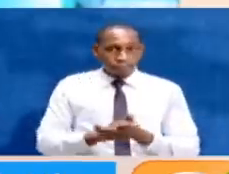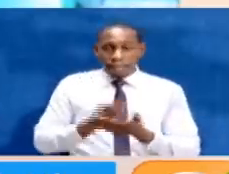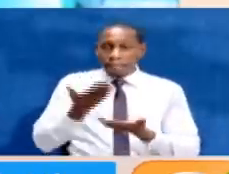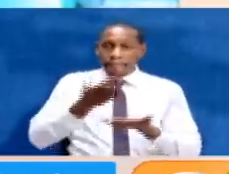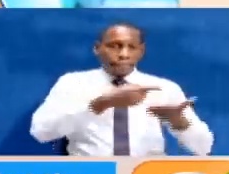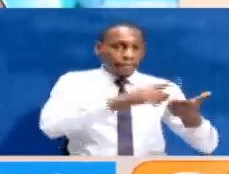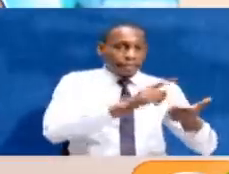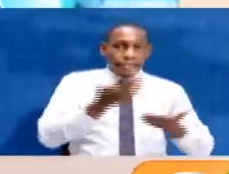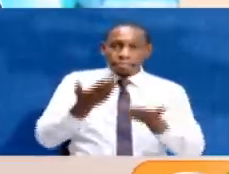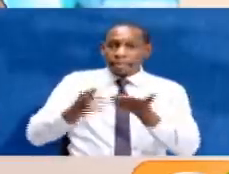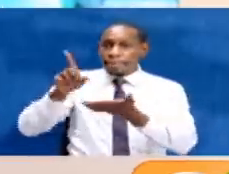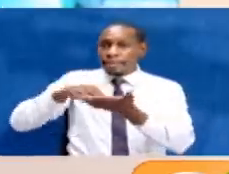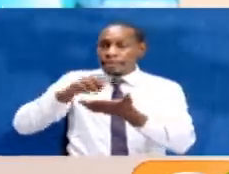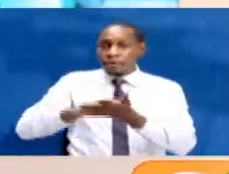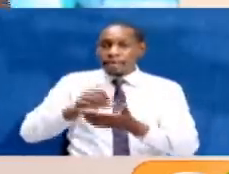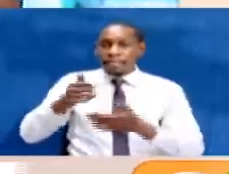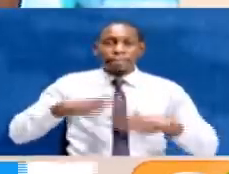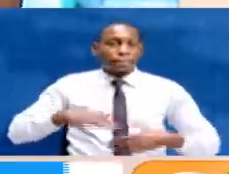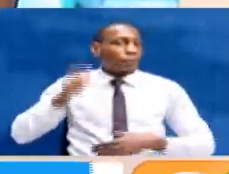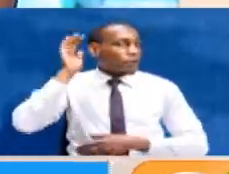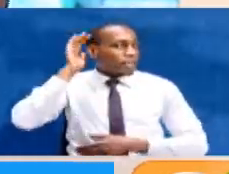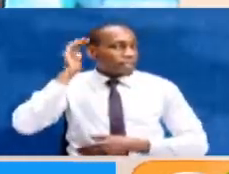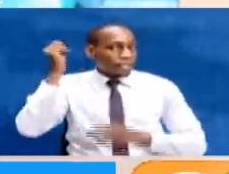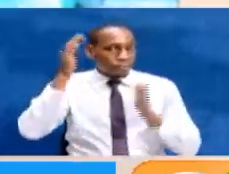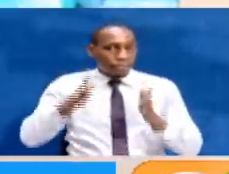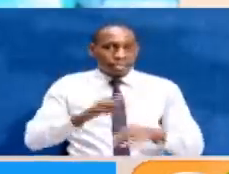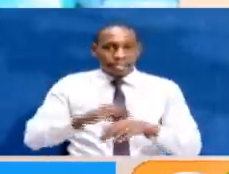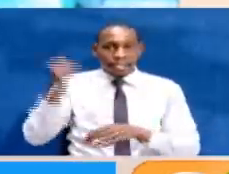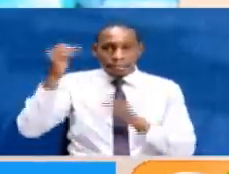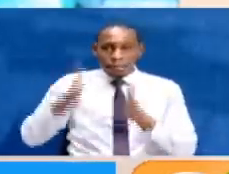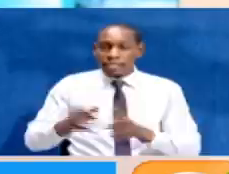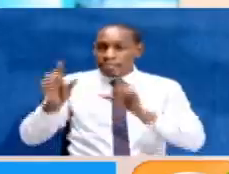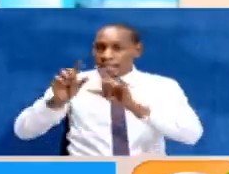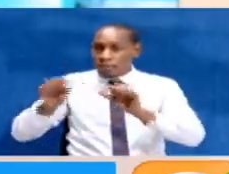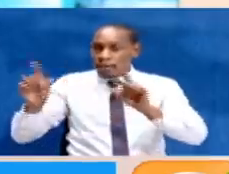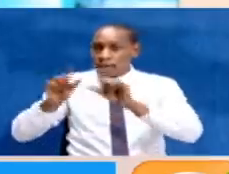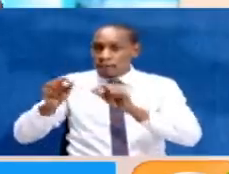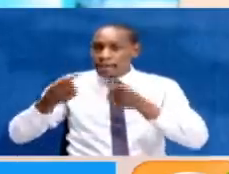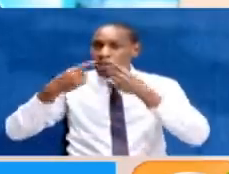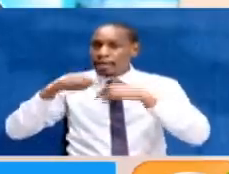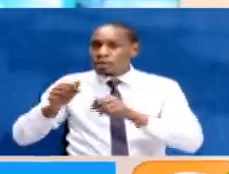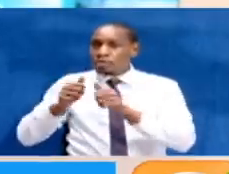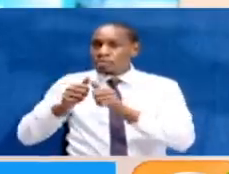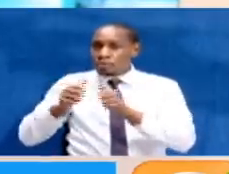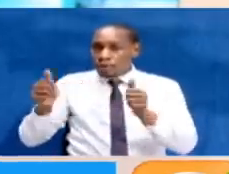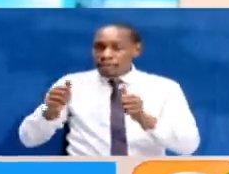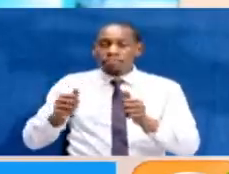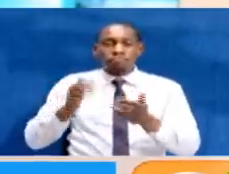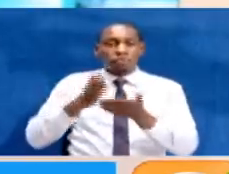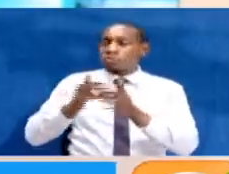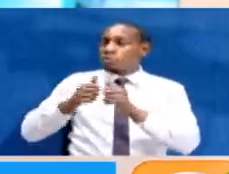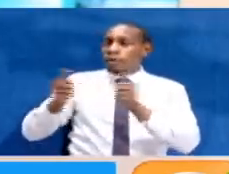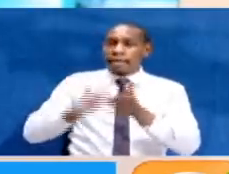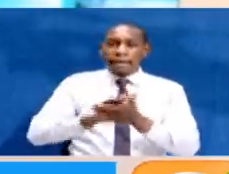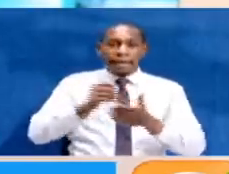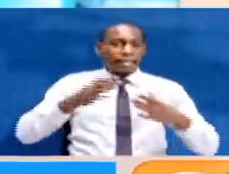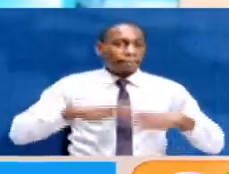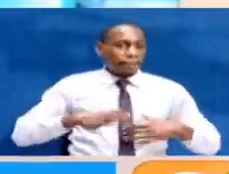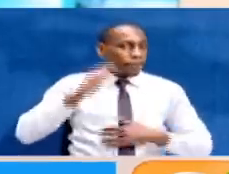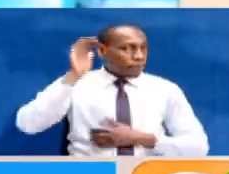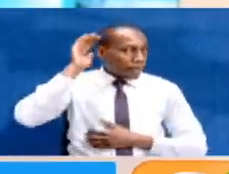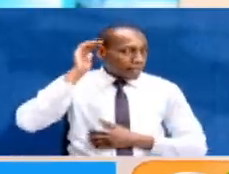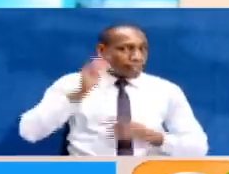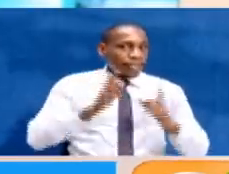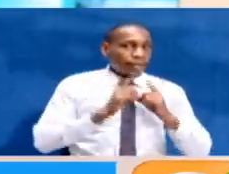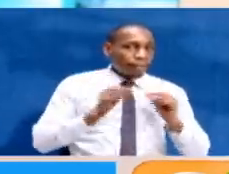or wrong. Yes, there are people who listen to politicians. If politician A says this thing is okay, then it is okay. The others who listen to